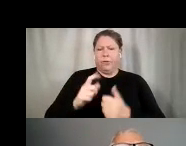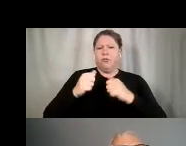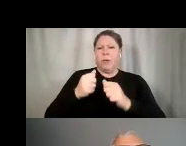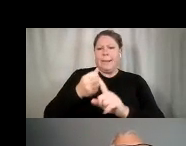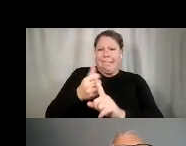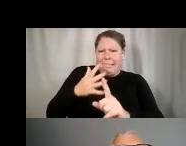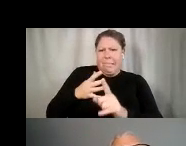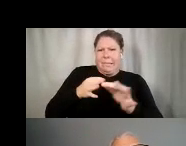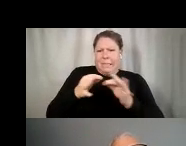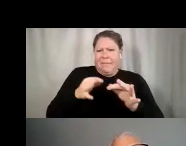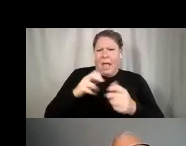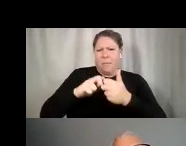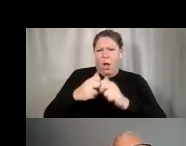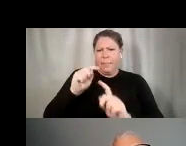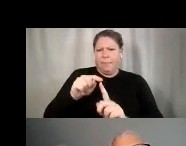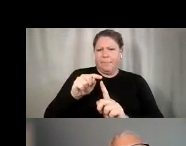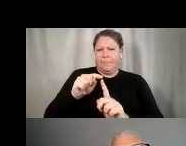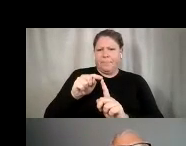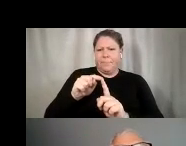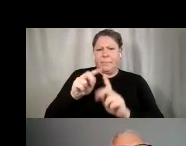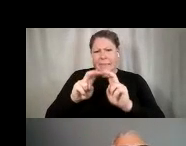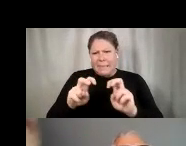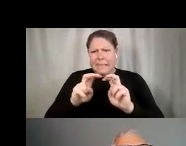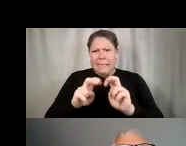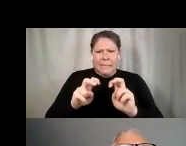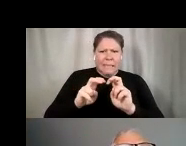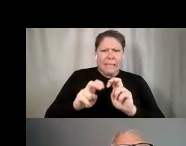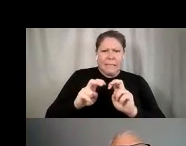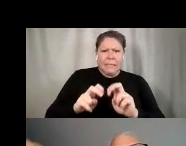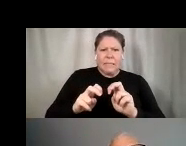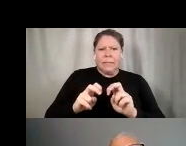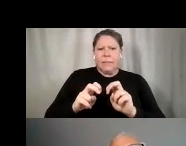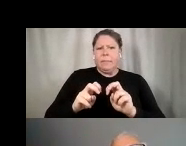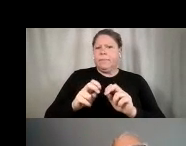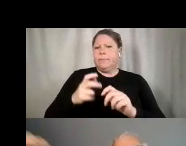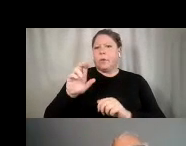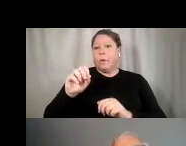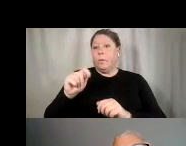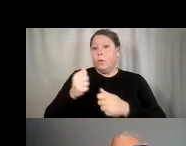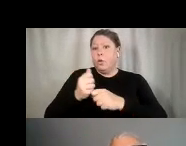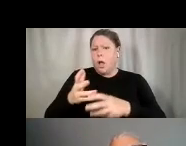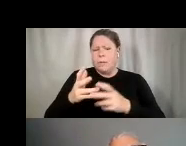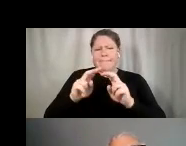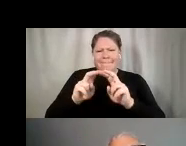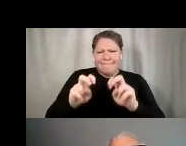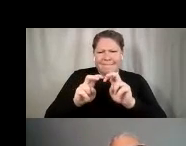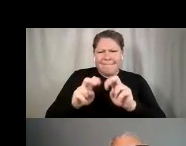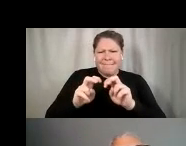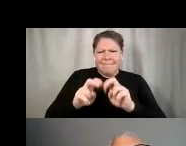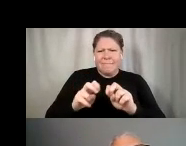back to the problem itself and take a look and see what those, or if you're into root cause, take a look and see what those specific root causes